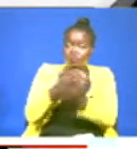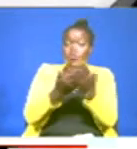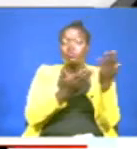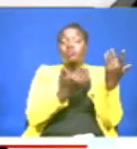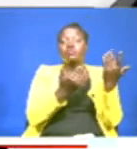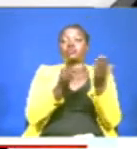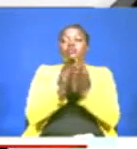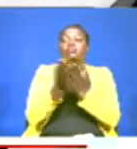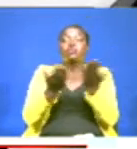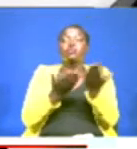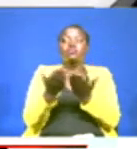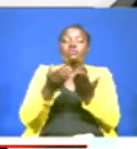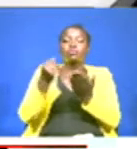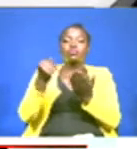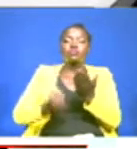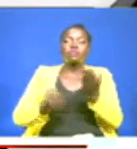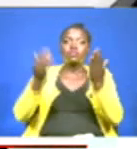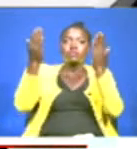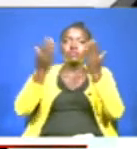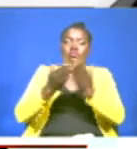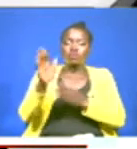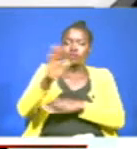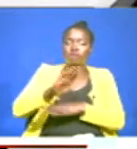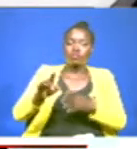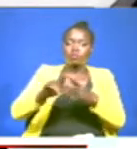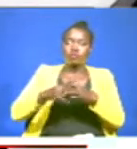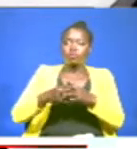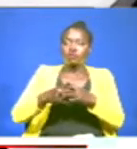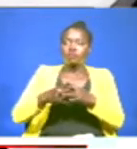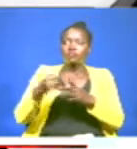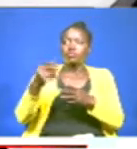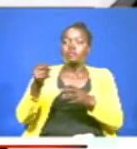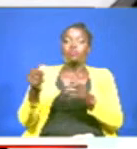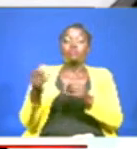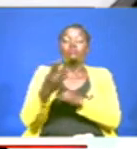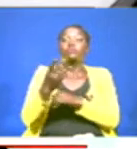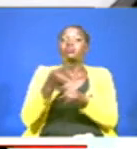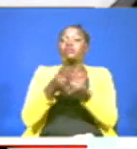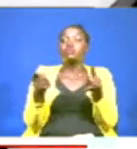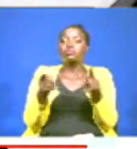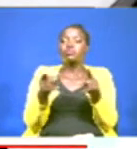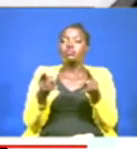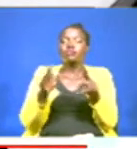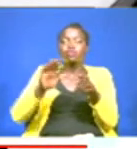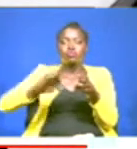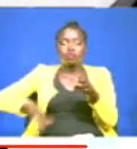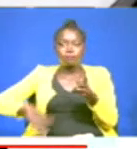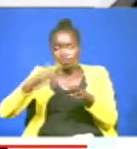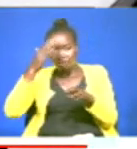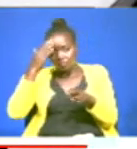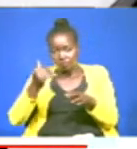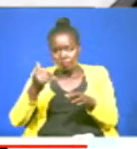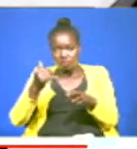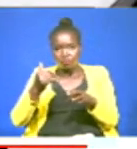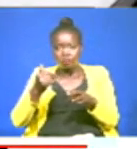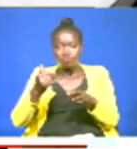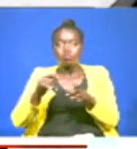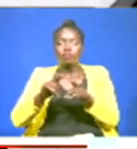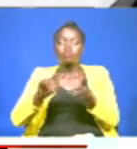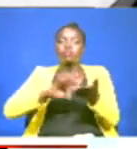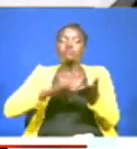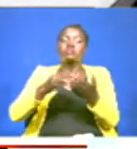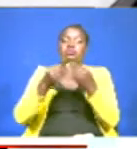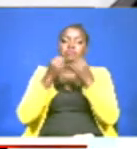to serve the South Rift region, was set to commence in 2014, but was delayed due to the unavailability of funds. Locals